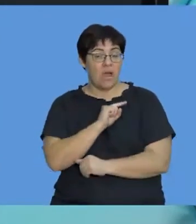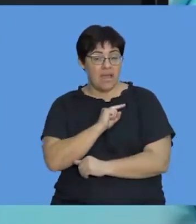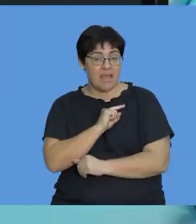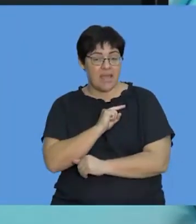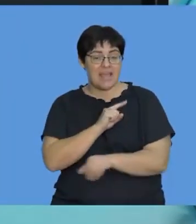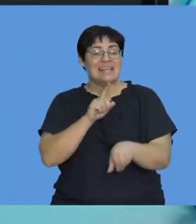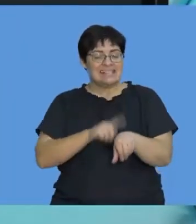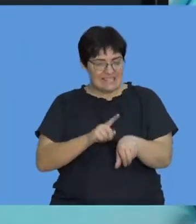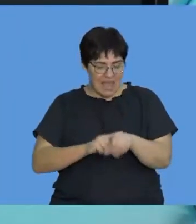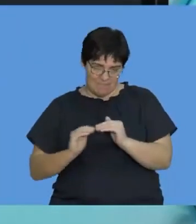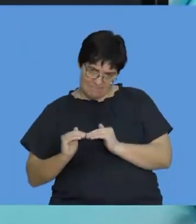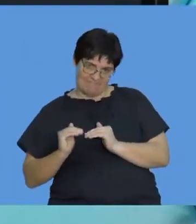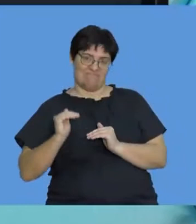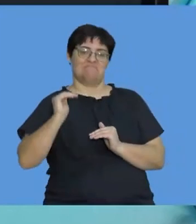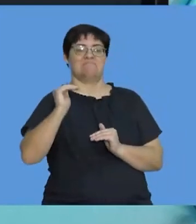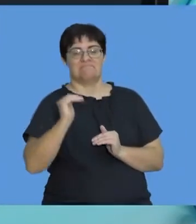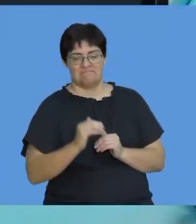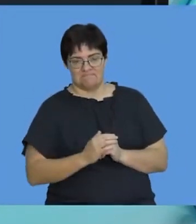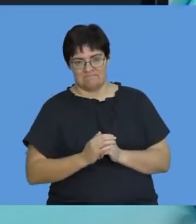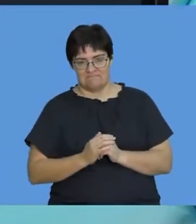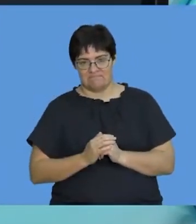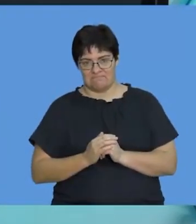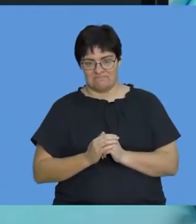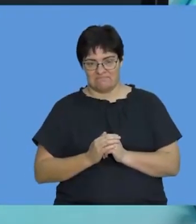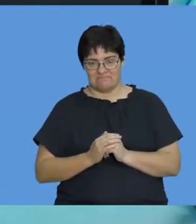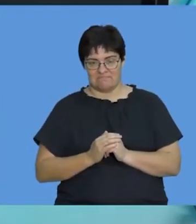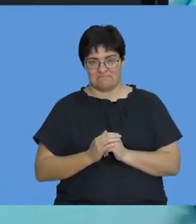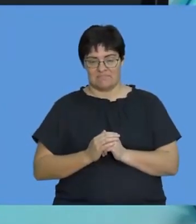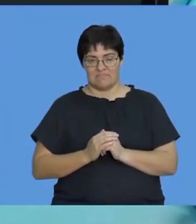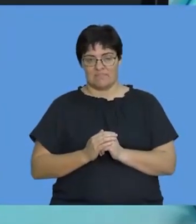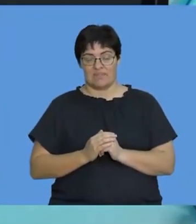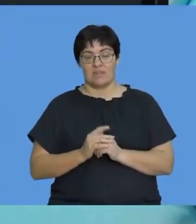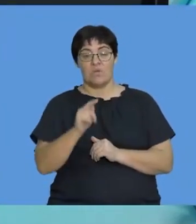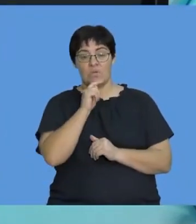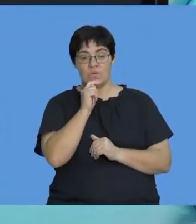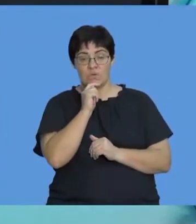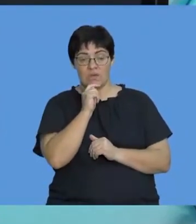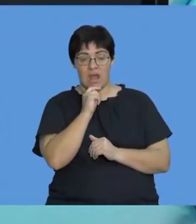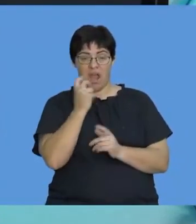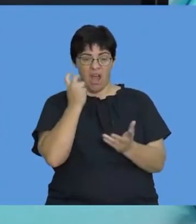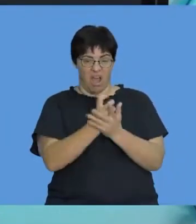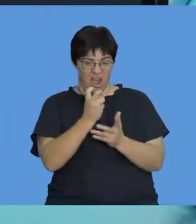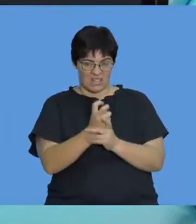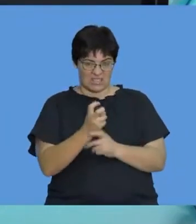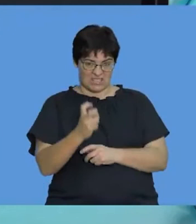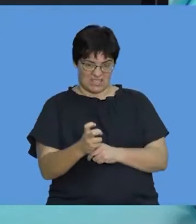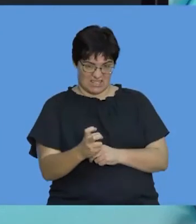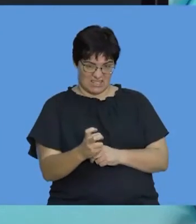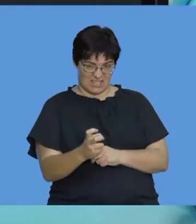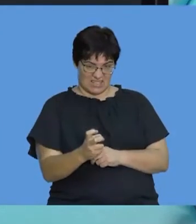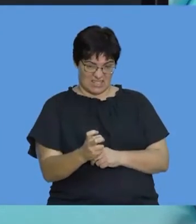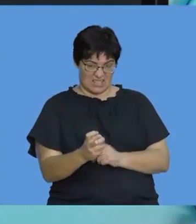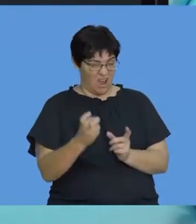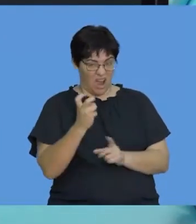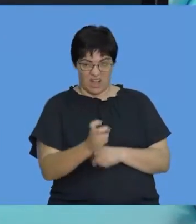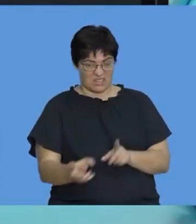increase because the change in time got bigger. So if we use the harder ball, I'm not sure